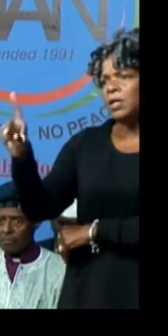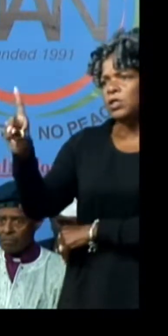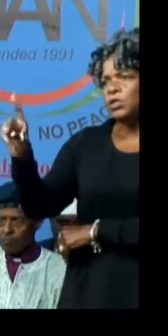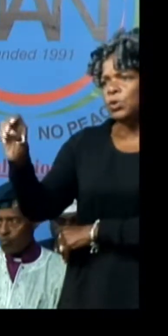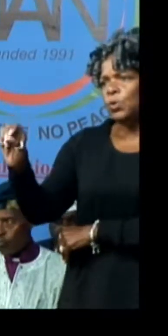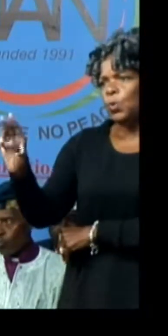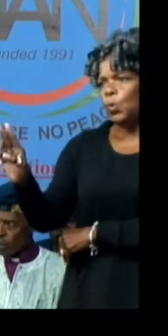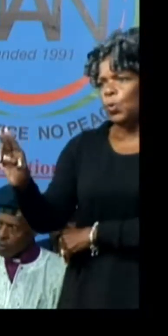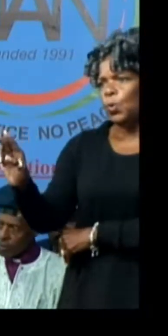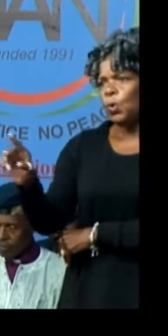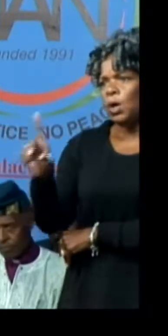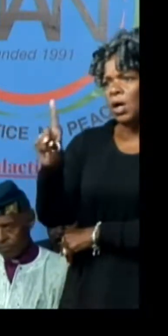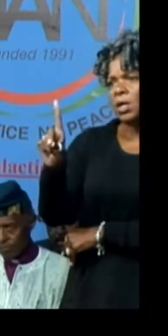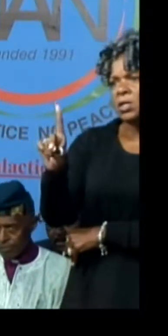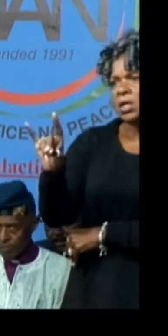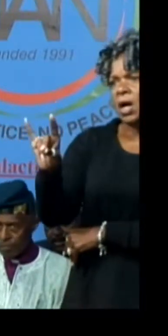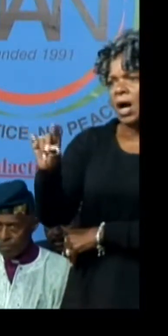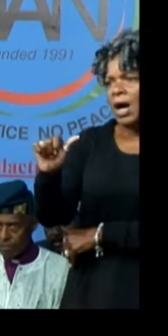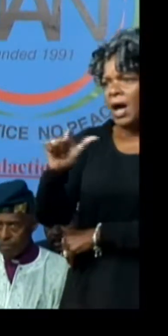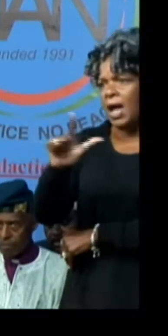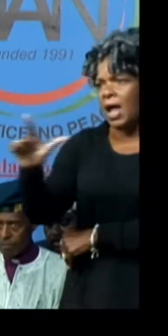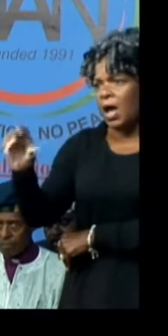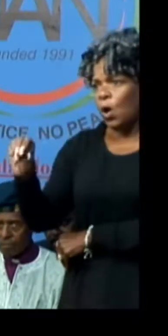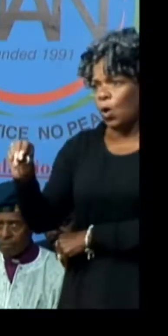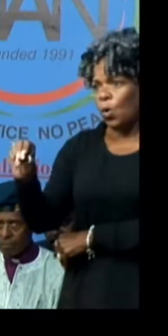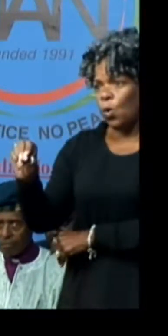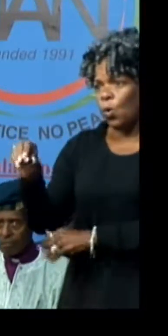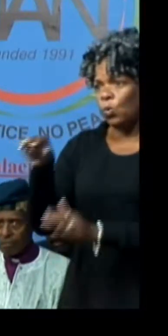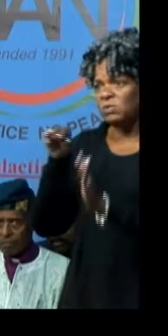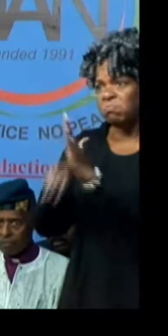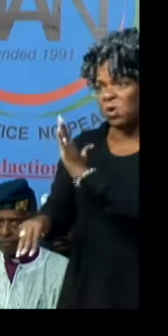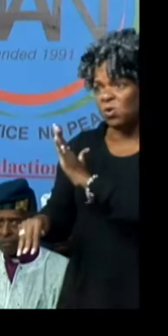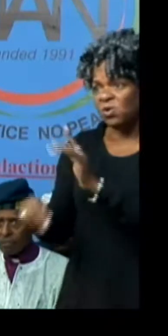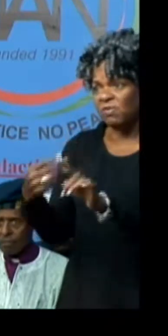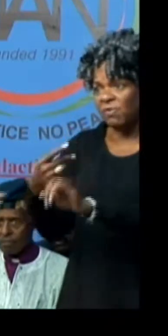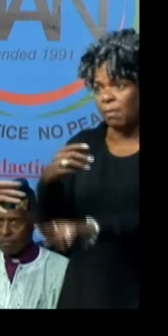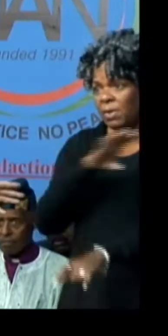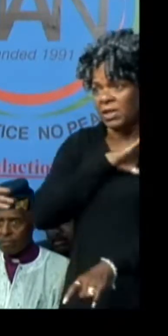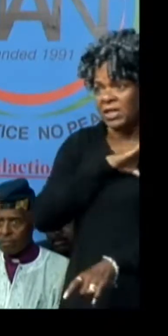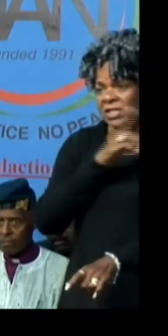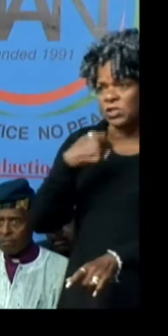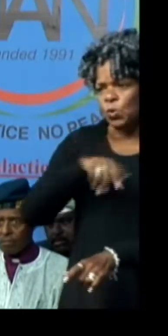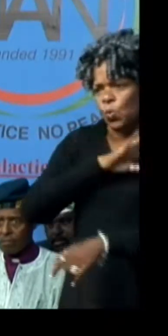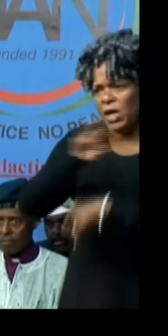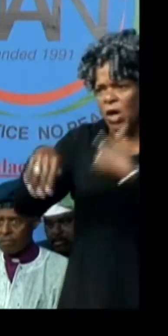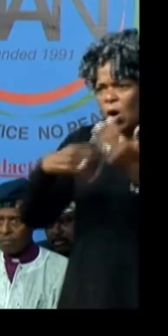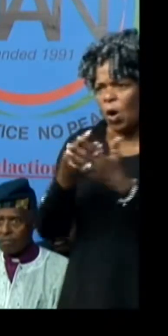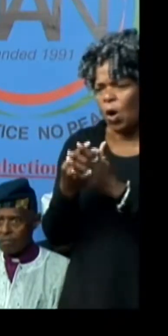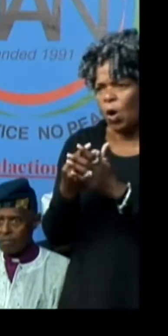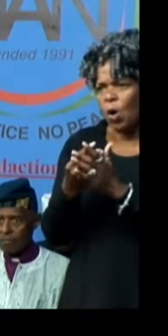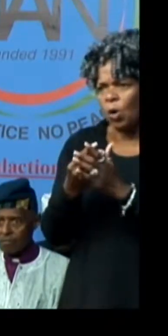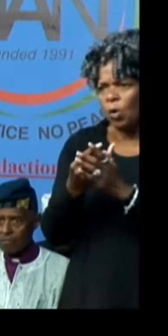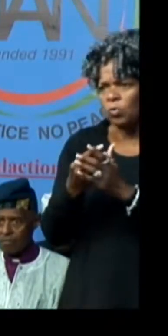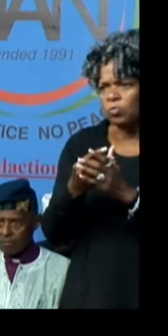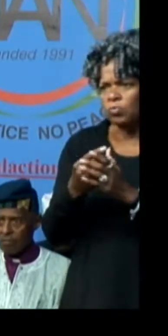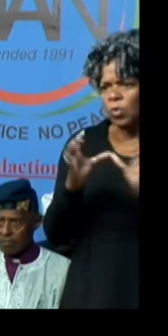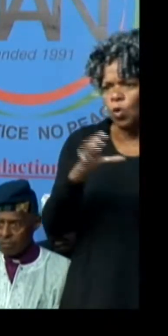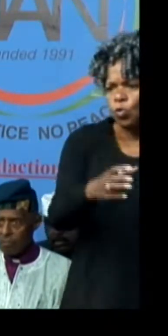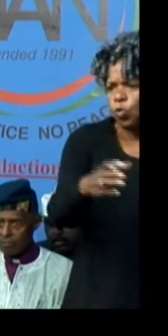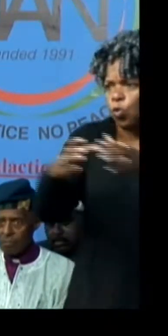And even former Mayor Dinkins went to jail with us. And Congressman Rangel and Attorney Hardy was our